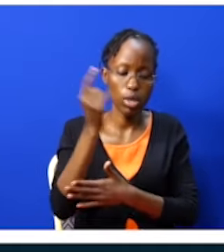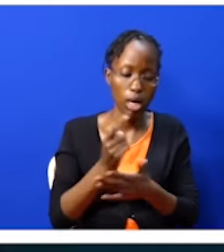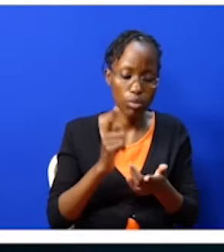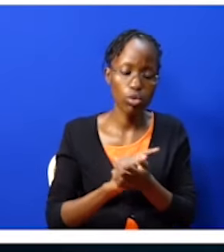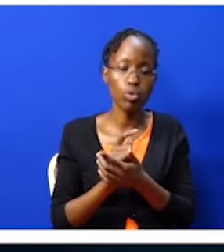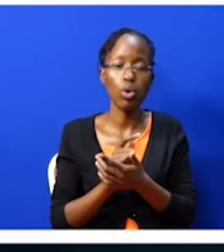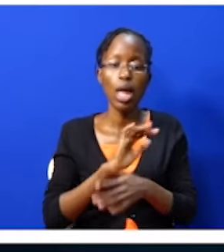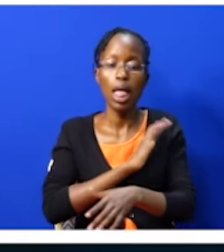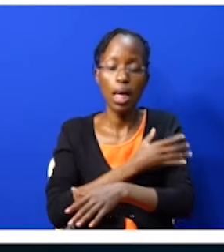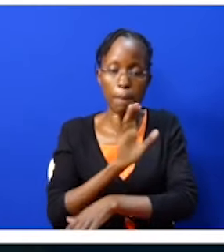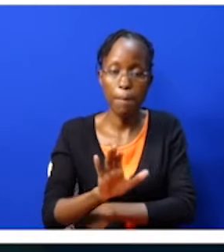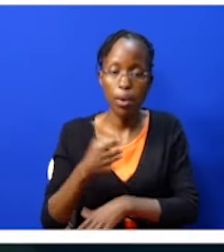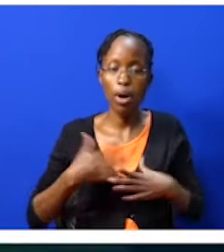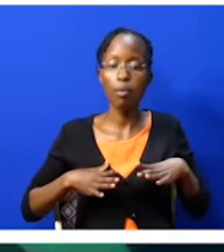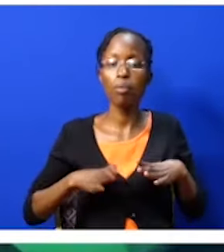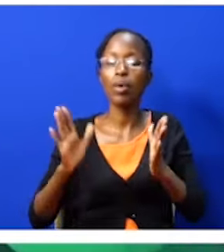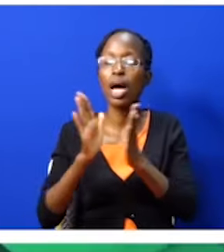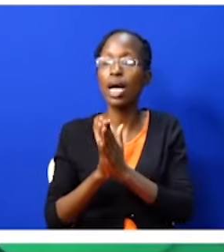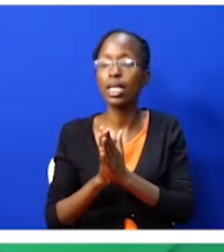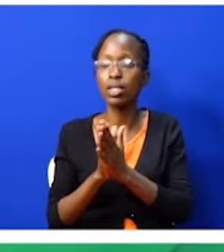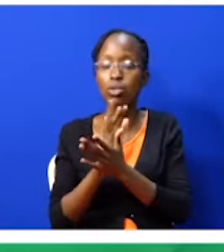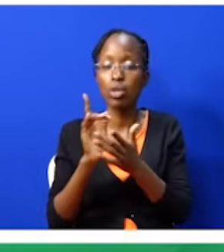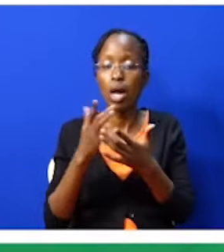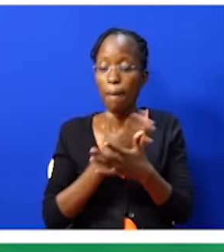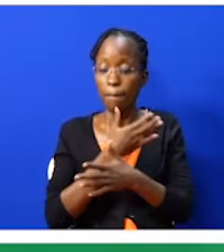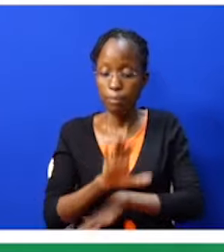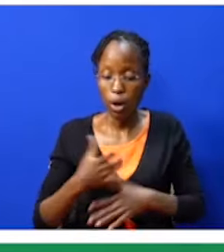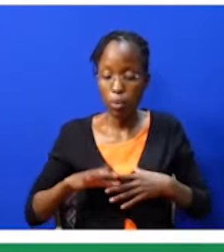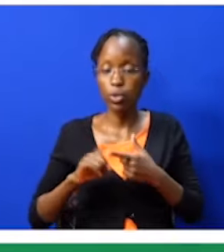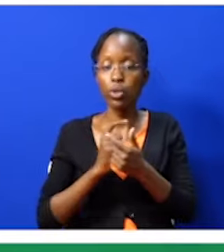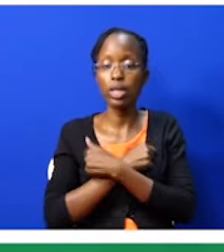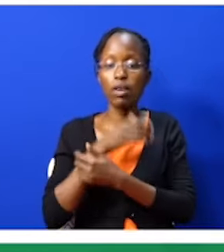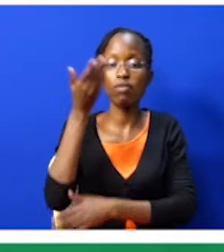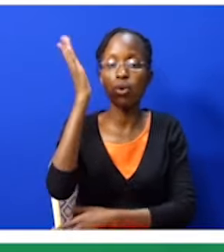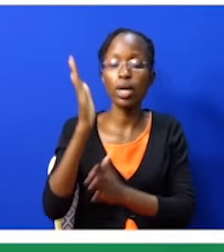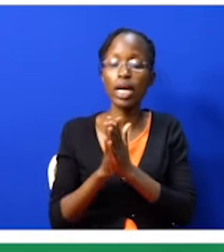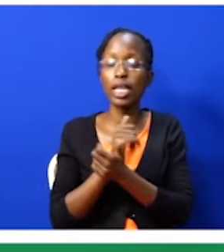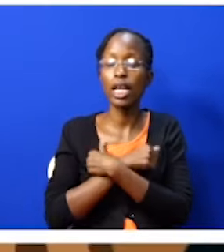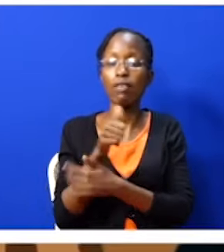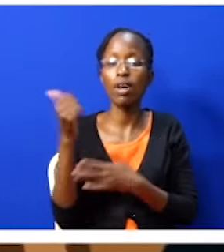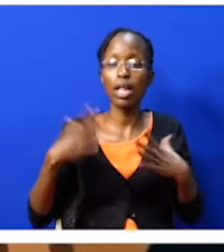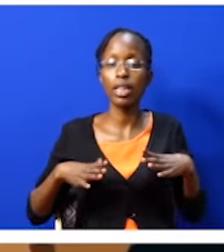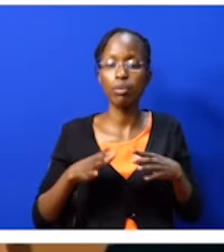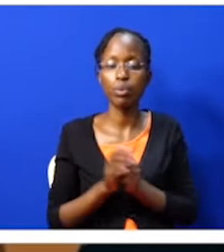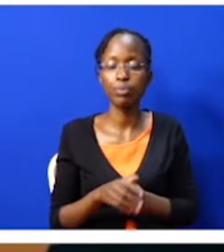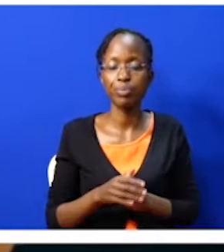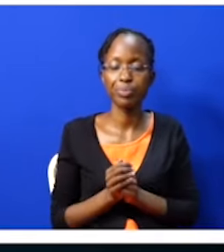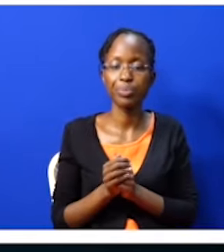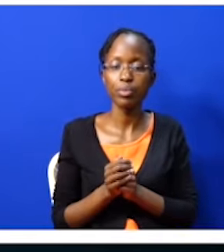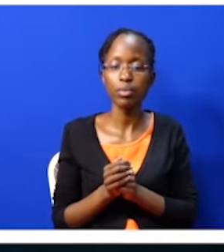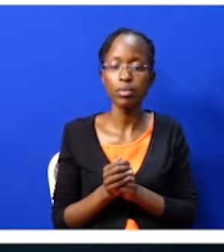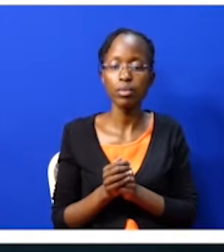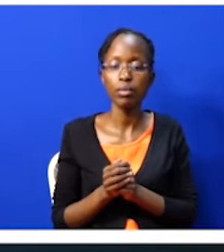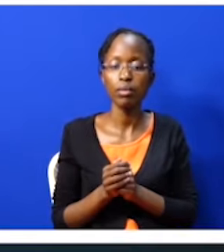to empower people to truly love God and others. How will this new act of God's Spirit happen? Well, centuries pass, and we